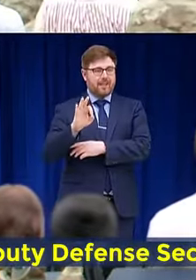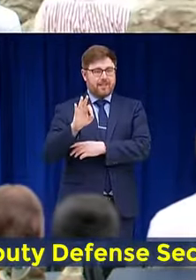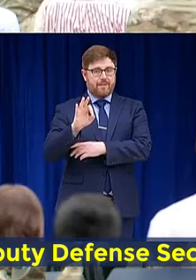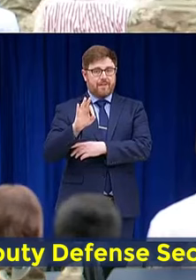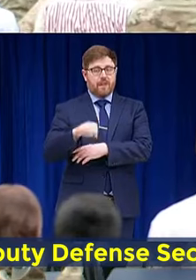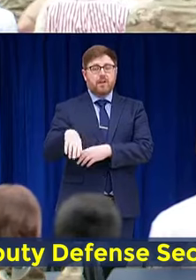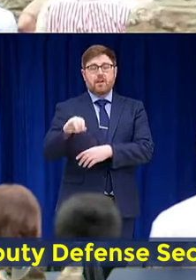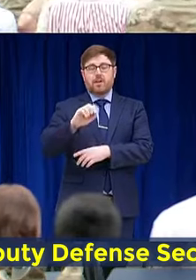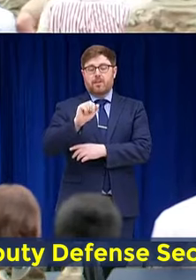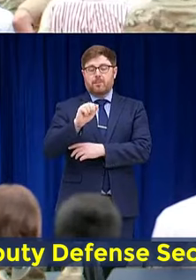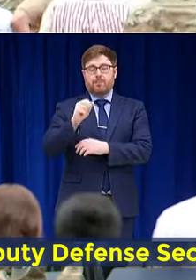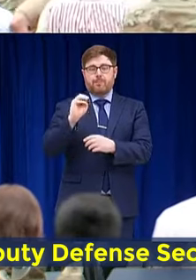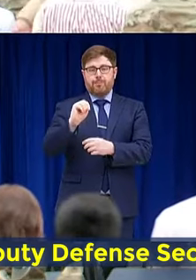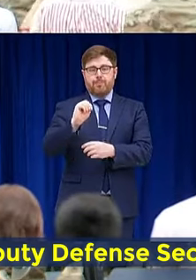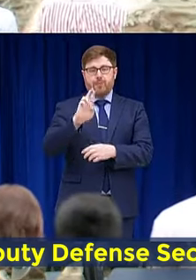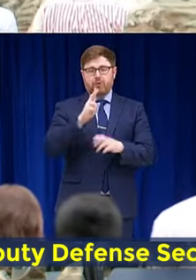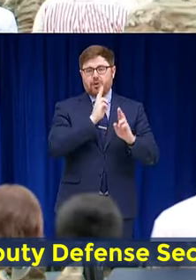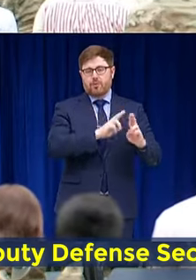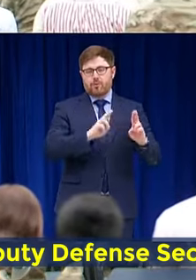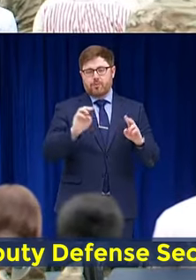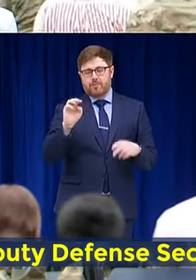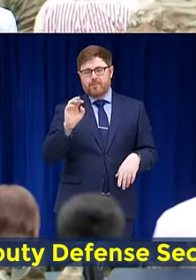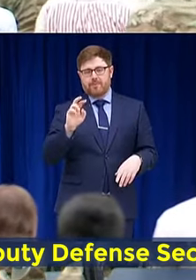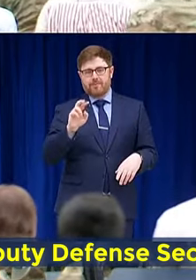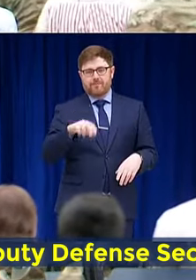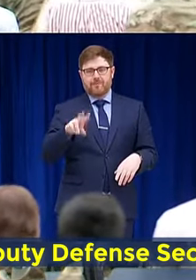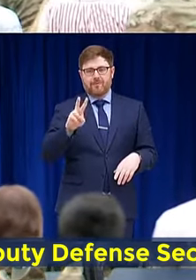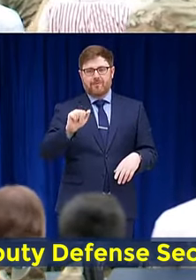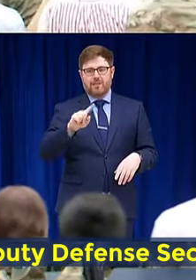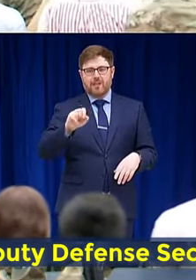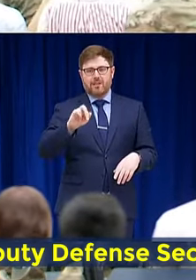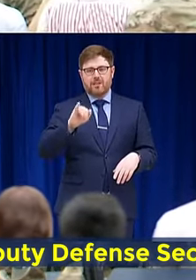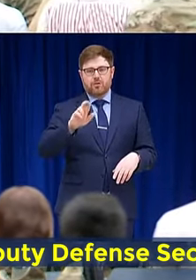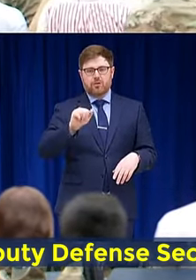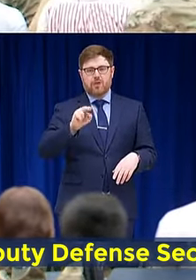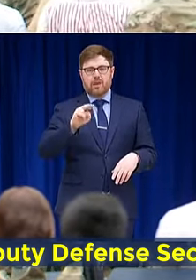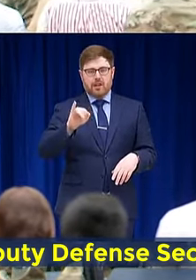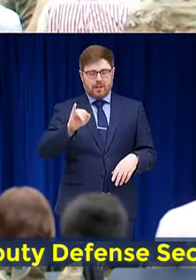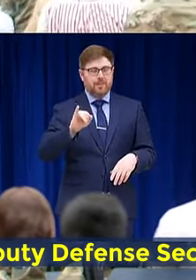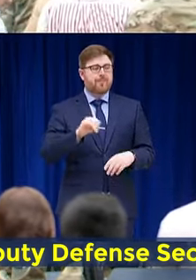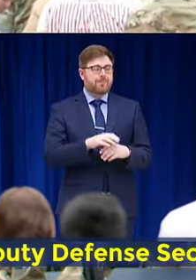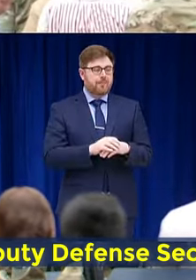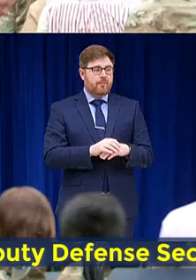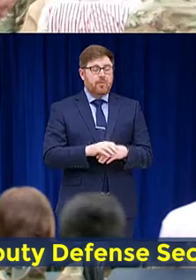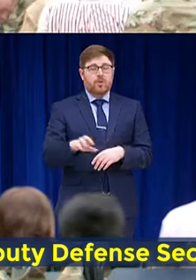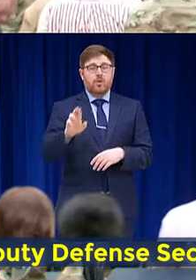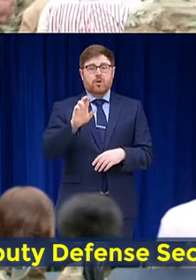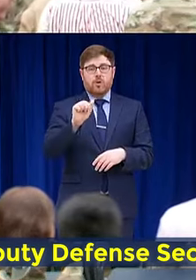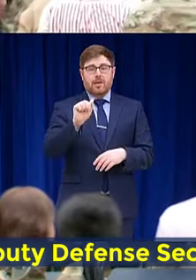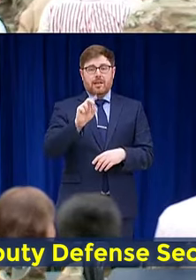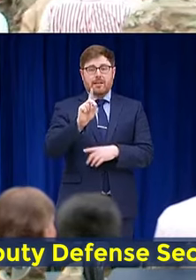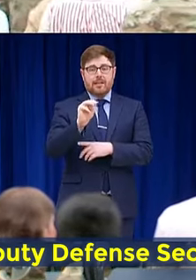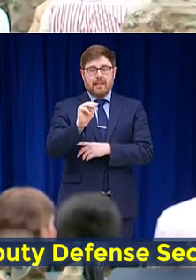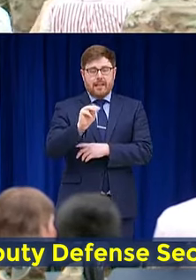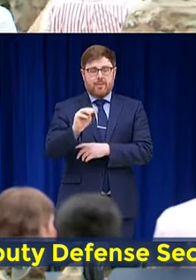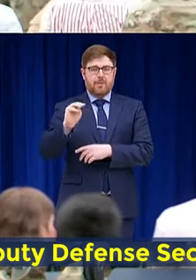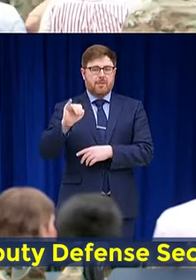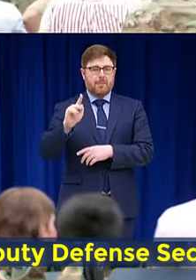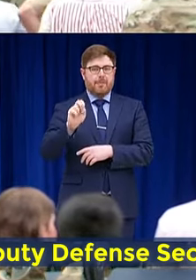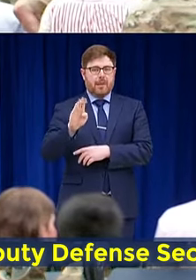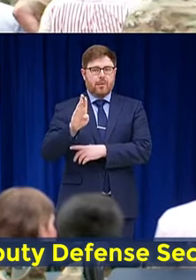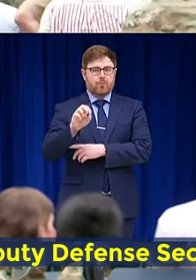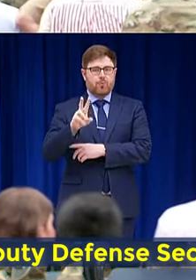Ashish Fazarani, performing the duties of the Undersecretary of Defense for Personnel and Readiness, Rear Admiral Mike Brown, Division